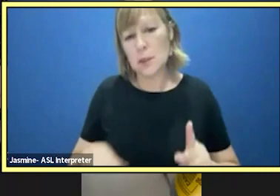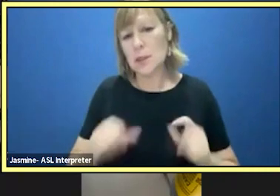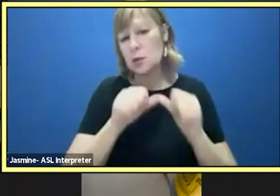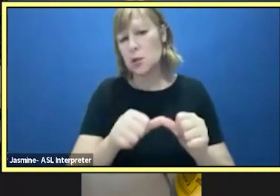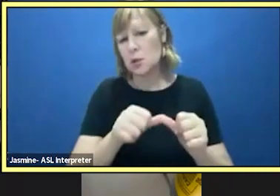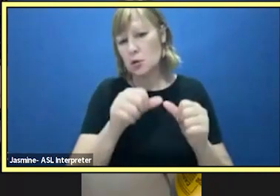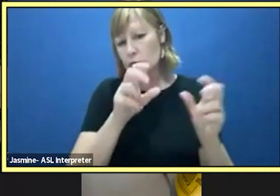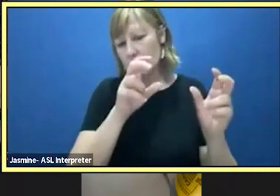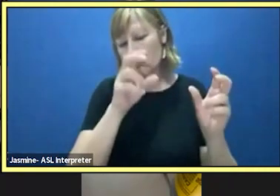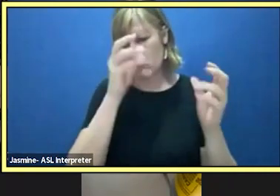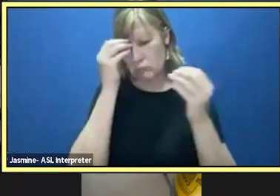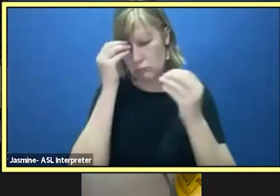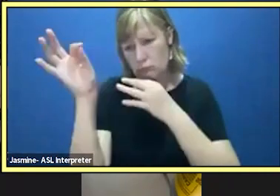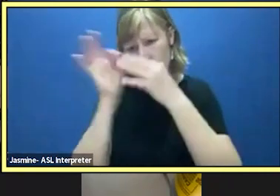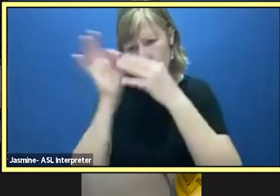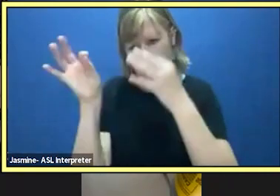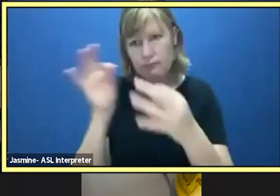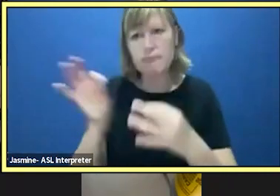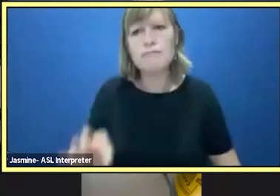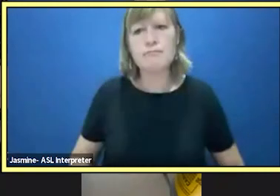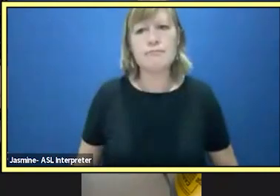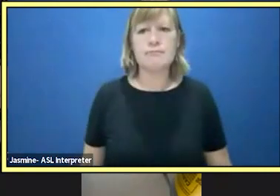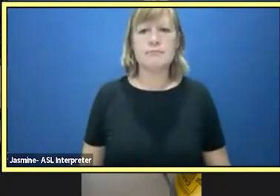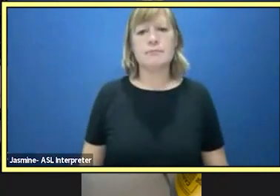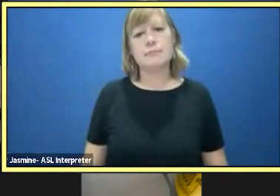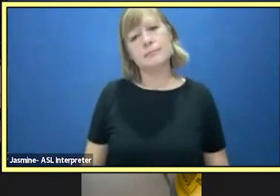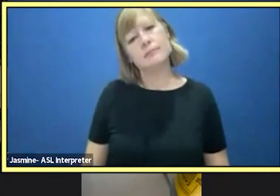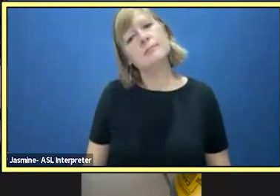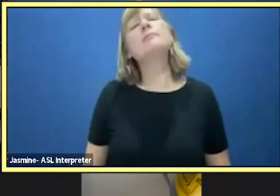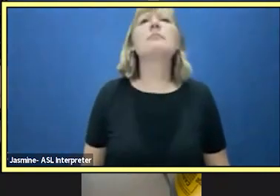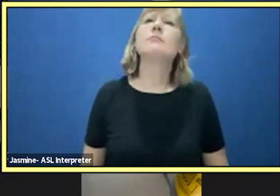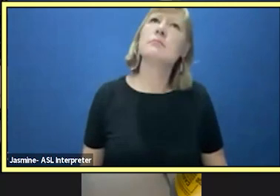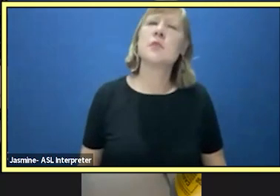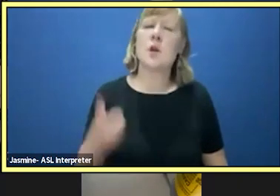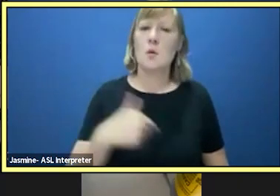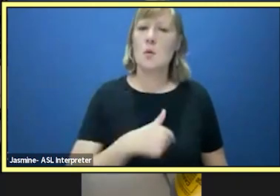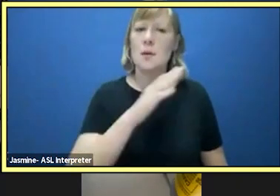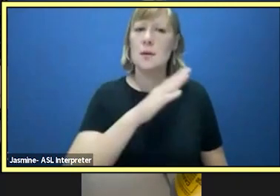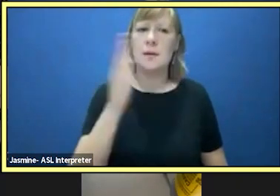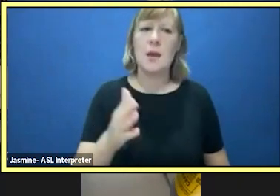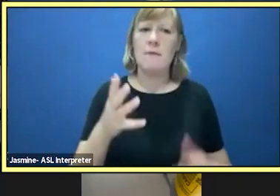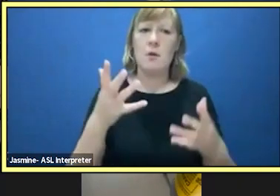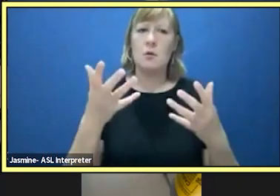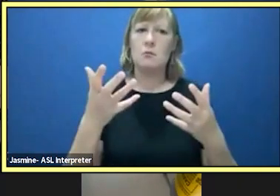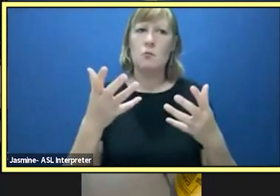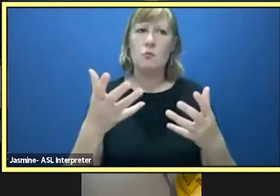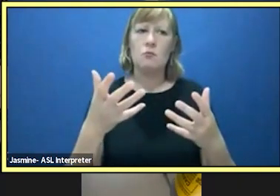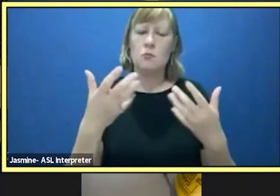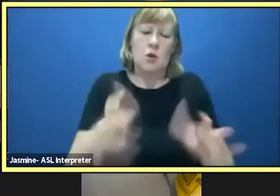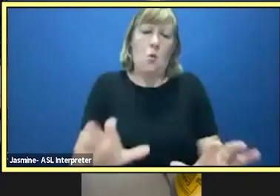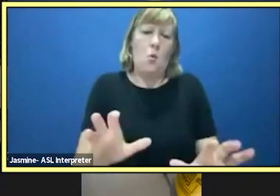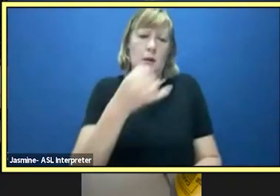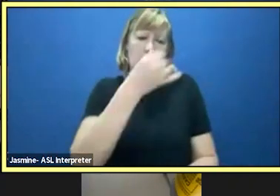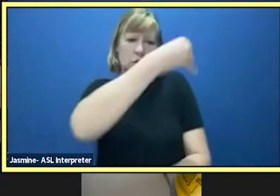So it's not a desire to exclude anybody, and participants can certainly invite you to participate and